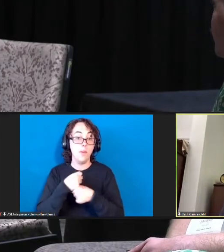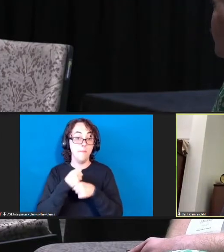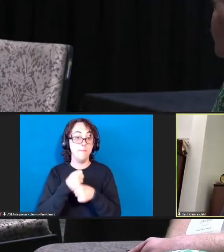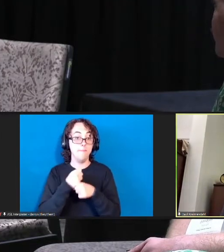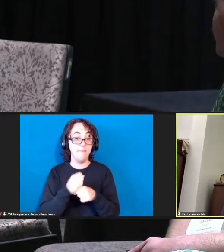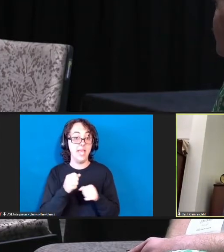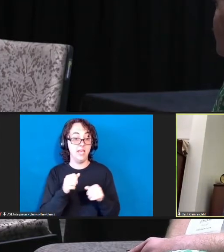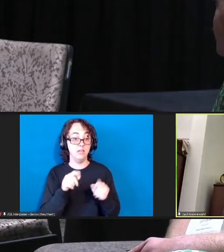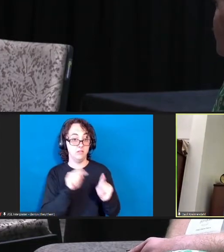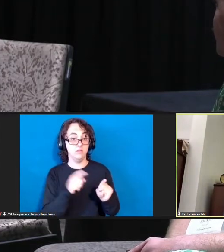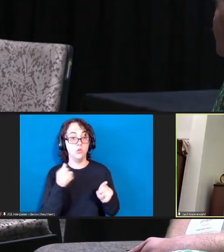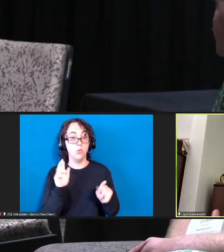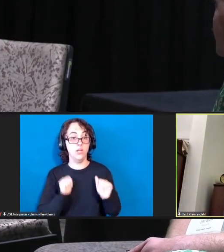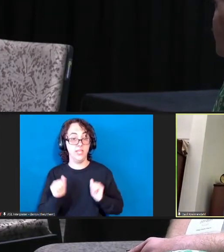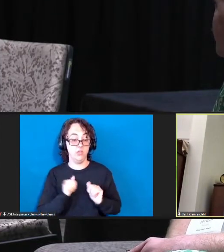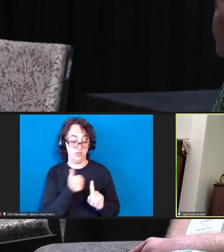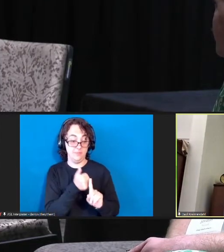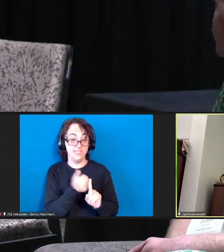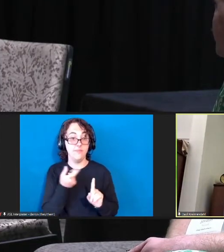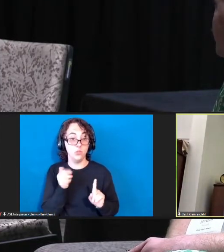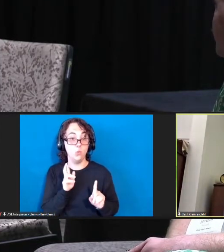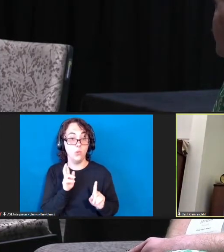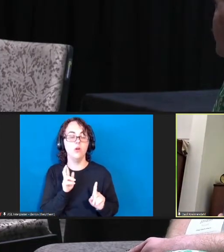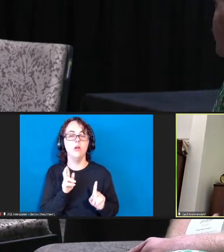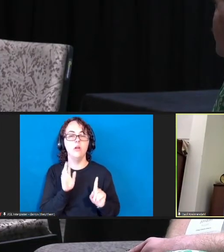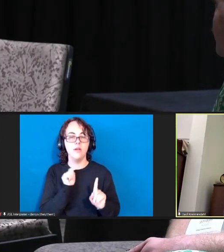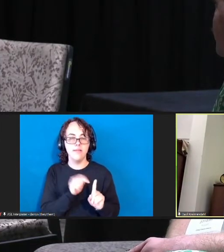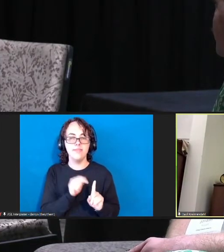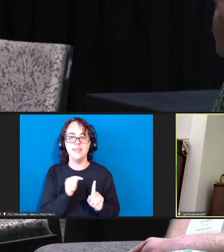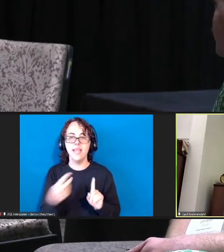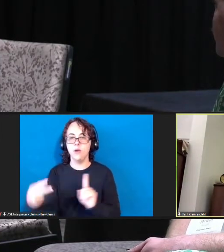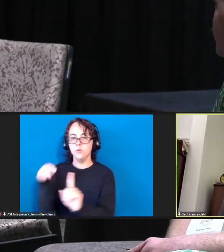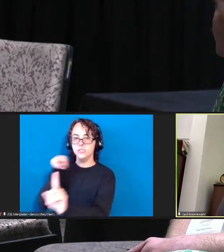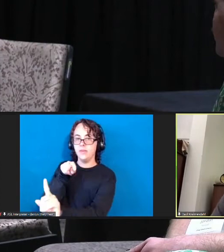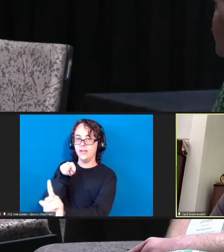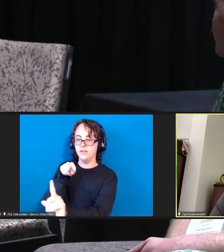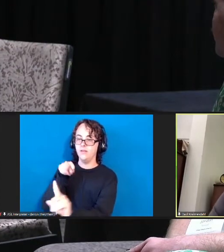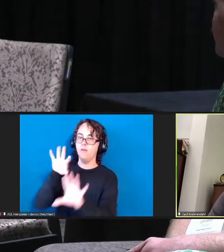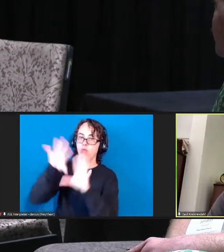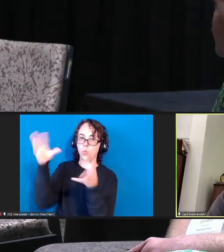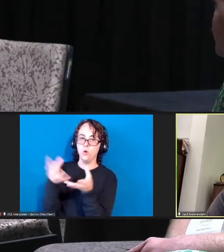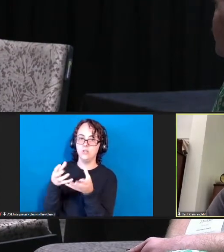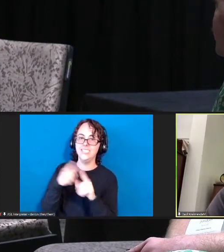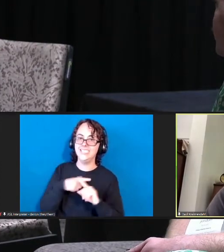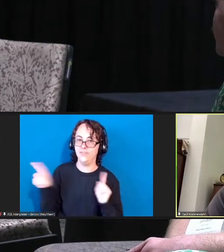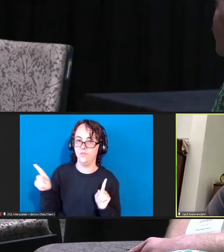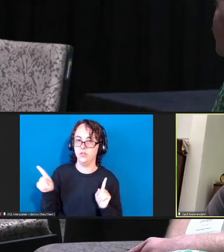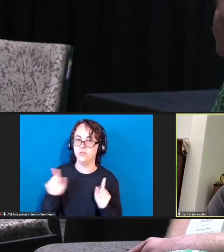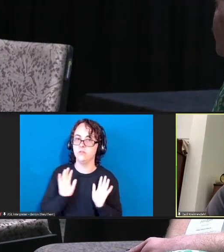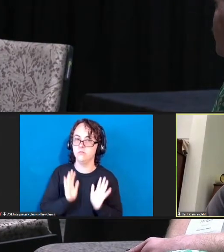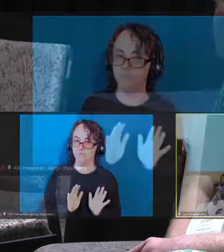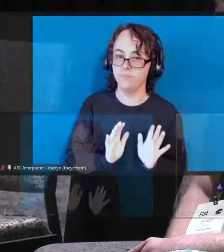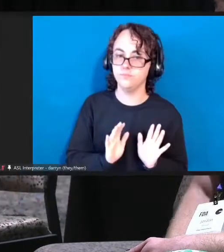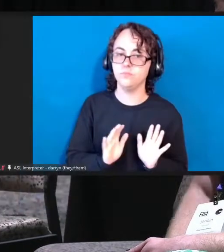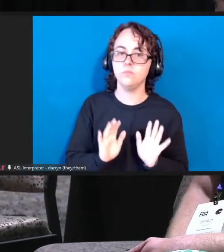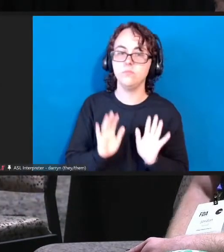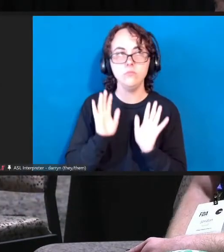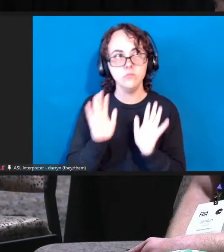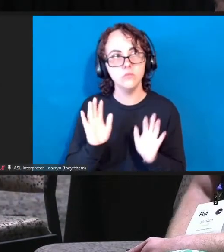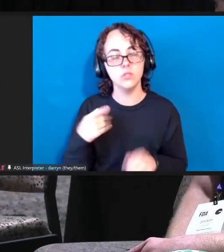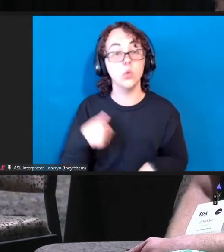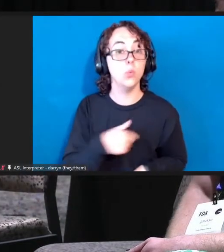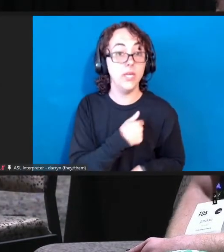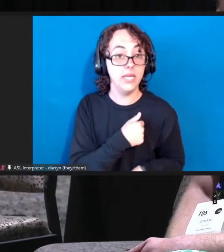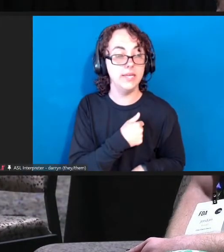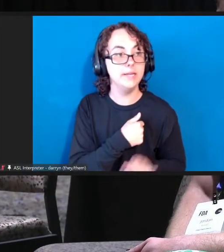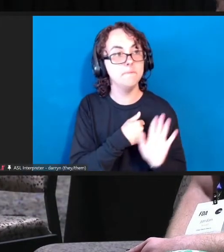queer, have a perception of the world that is different. You know, we, in terms of